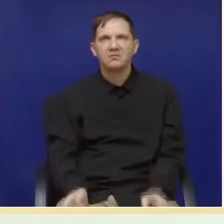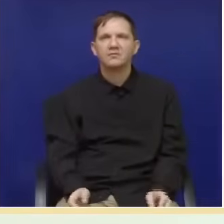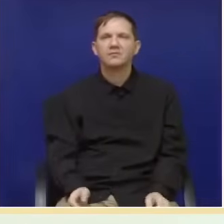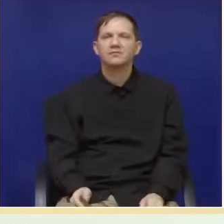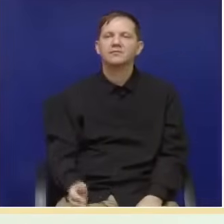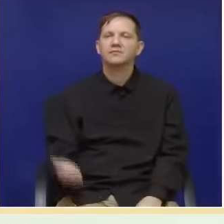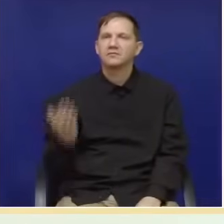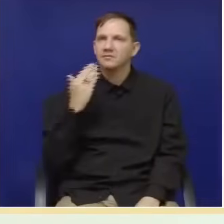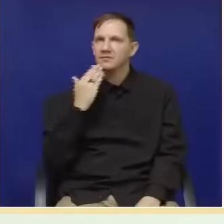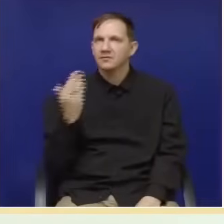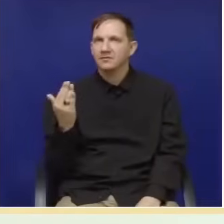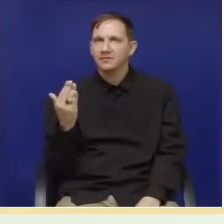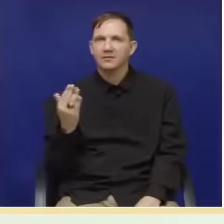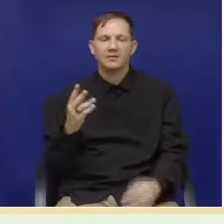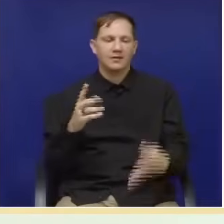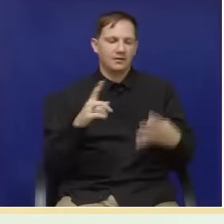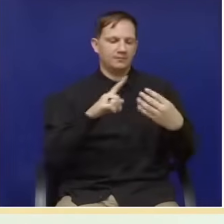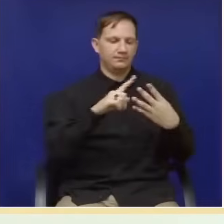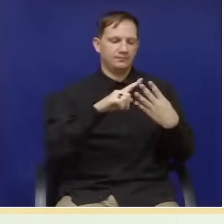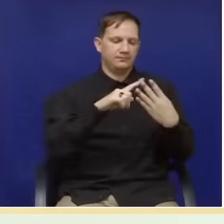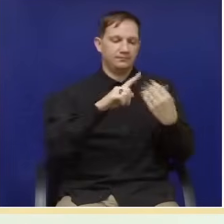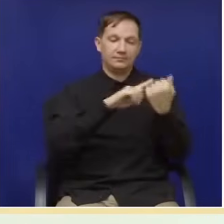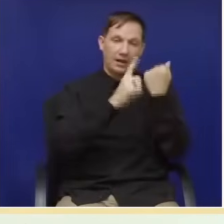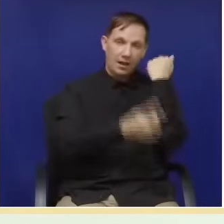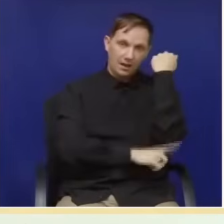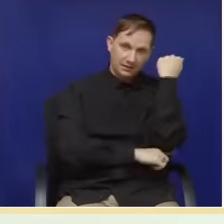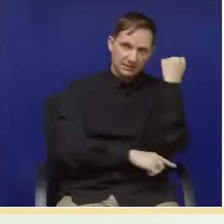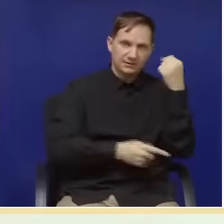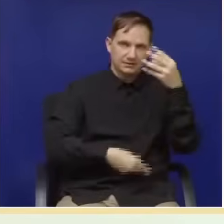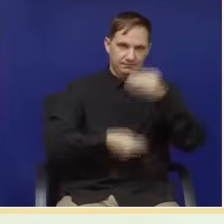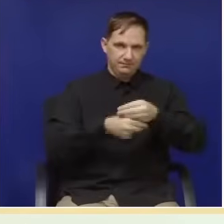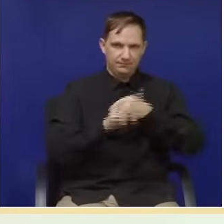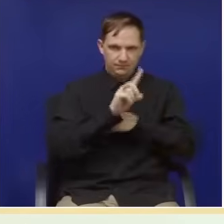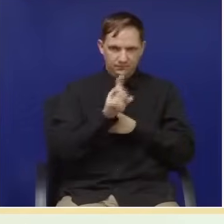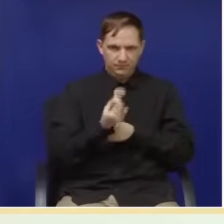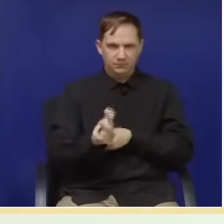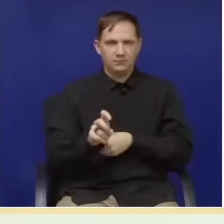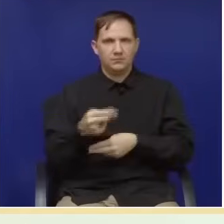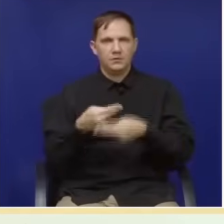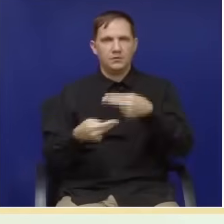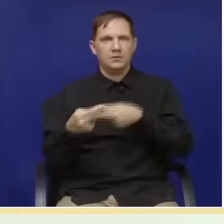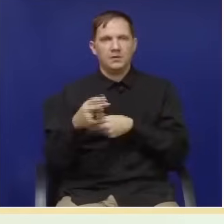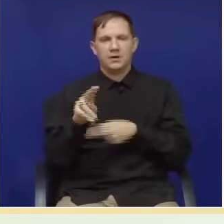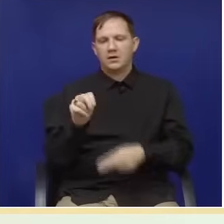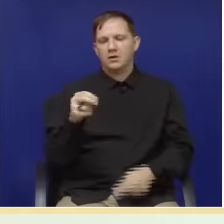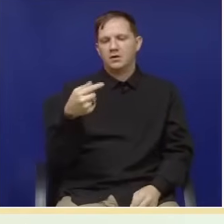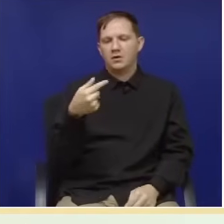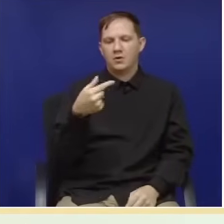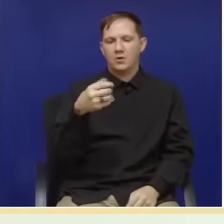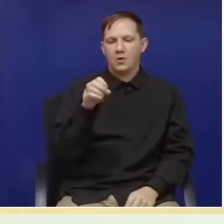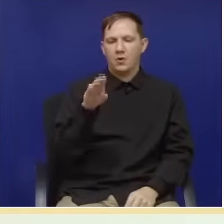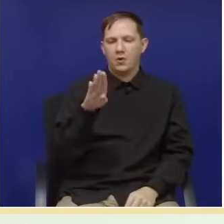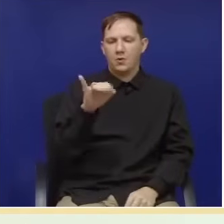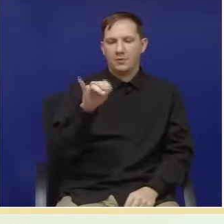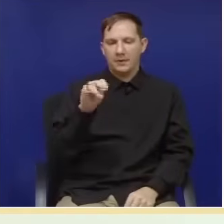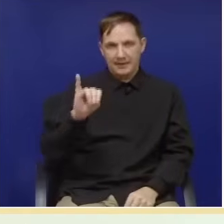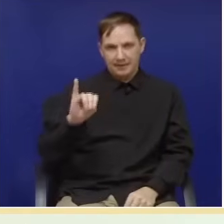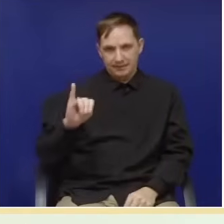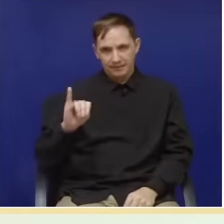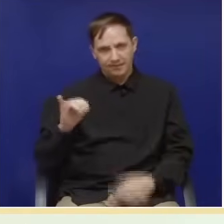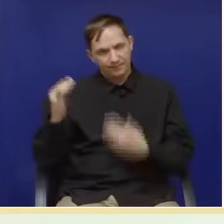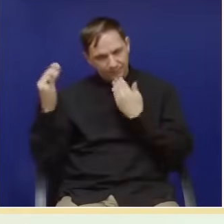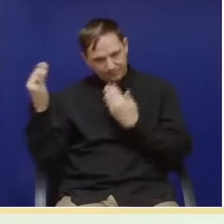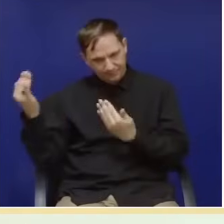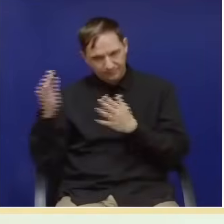Thank you. The last supplementary question will be asked by Honorable Ngobeni. Thank you very much, Honorable House